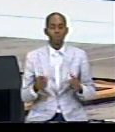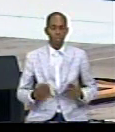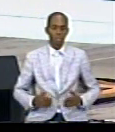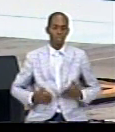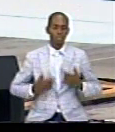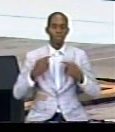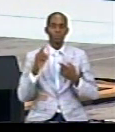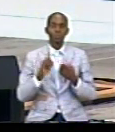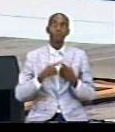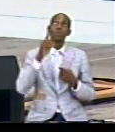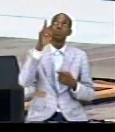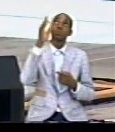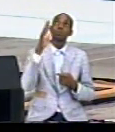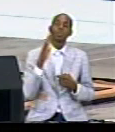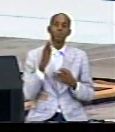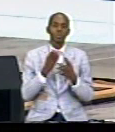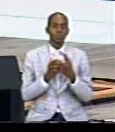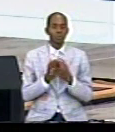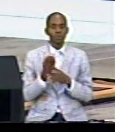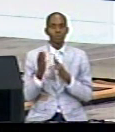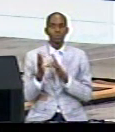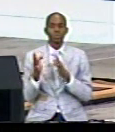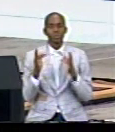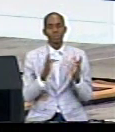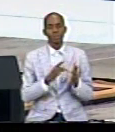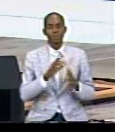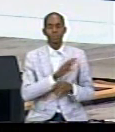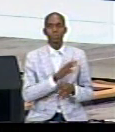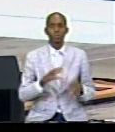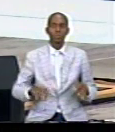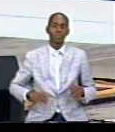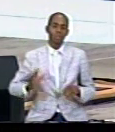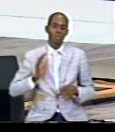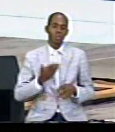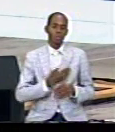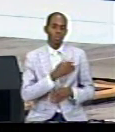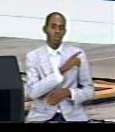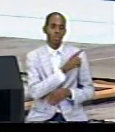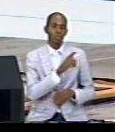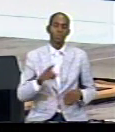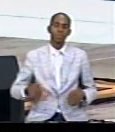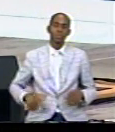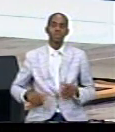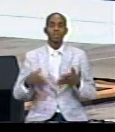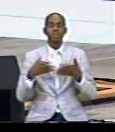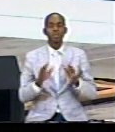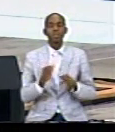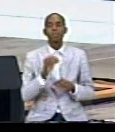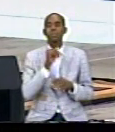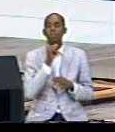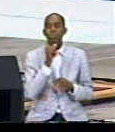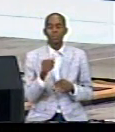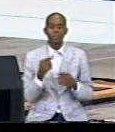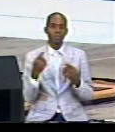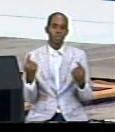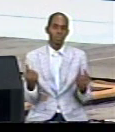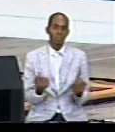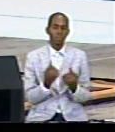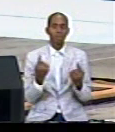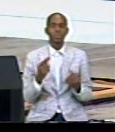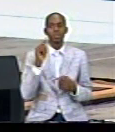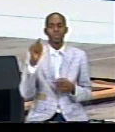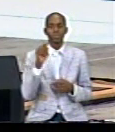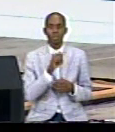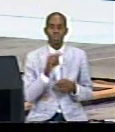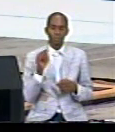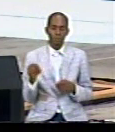unto God through Jesus Christ our Lord. Let not sin